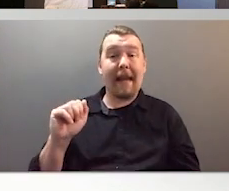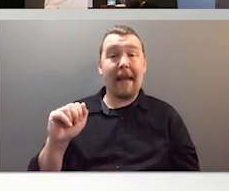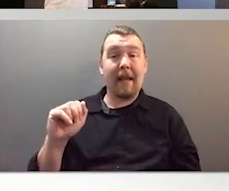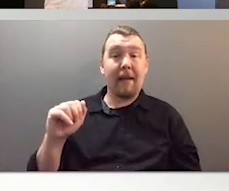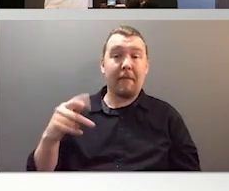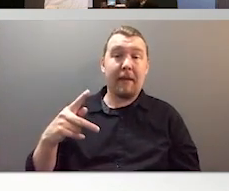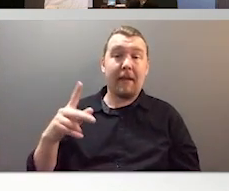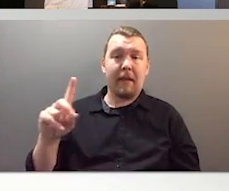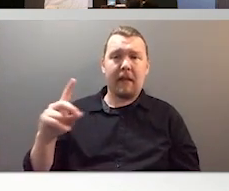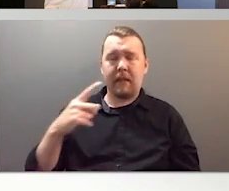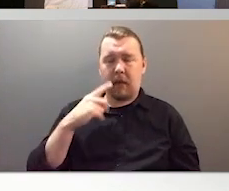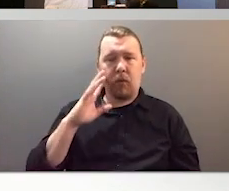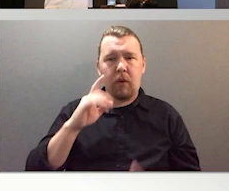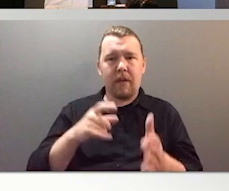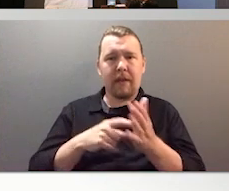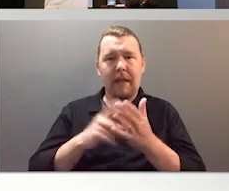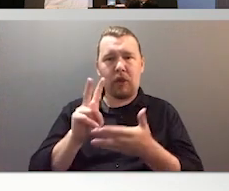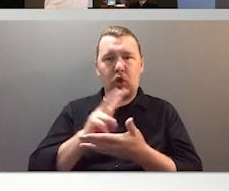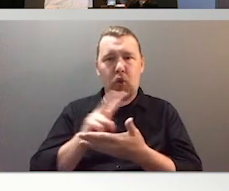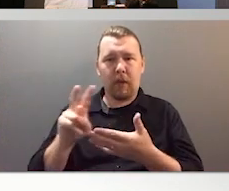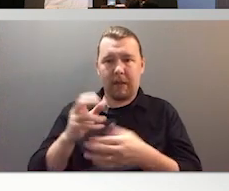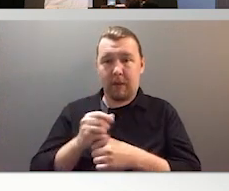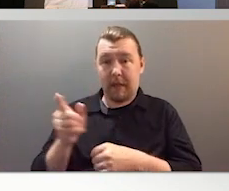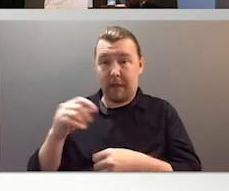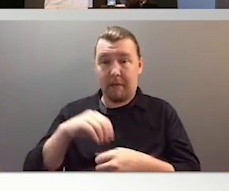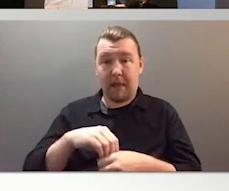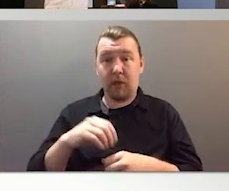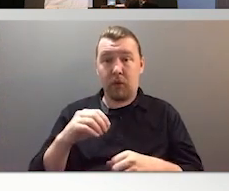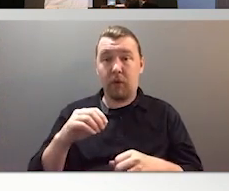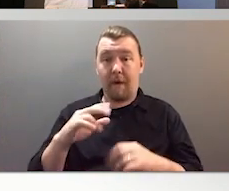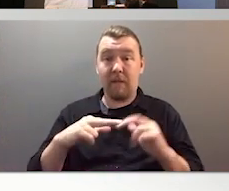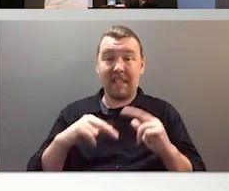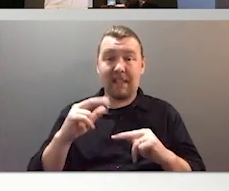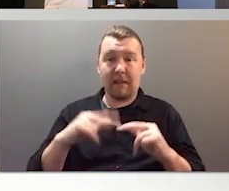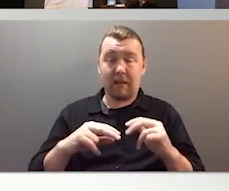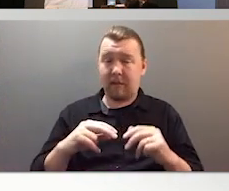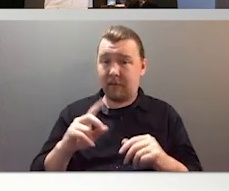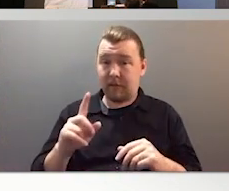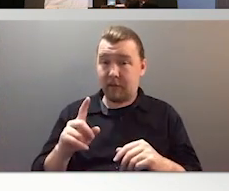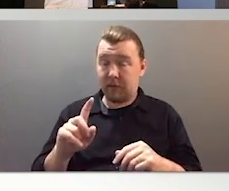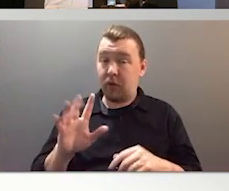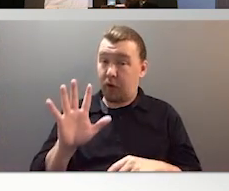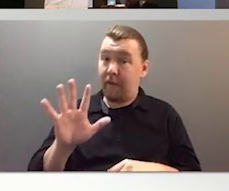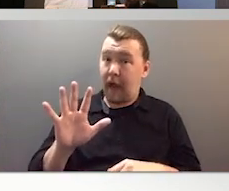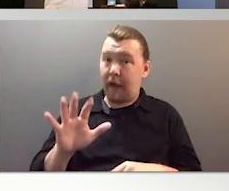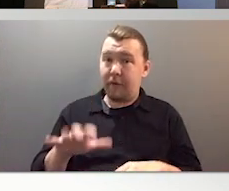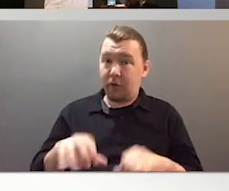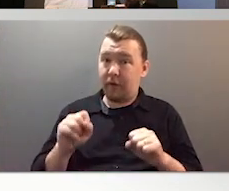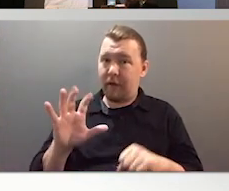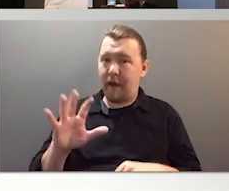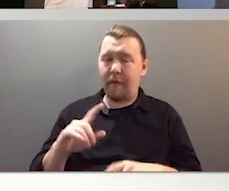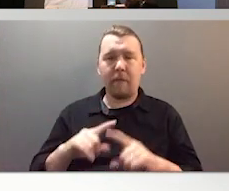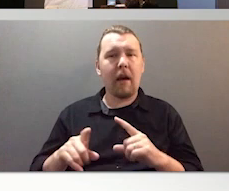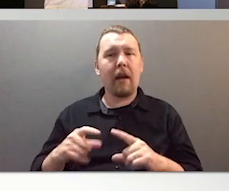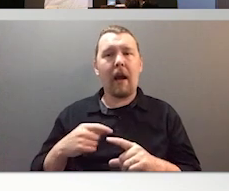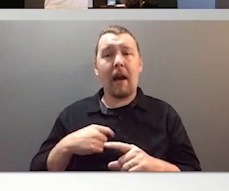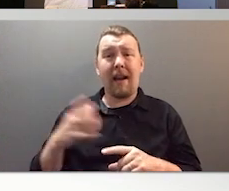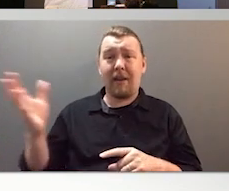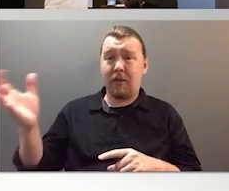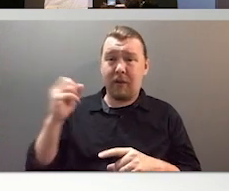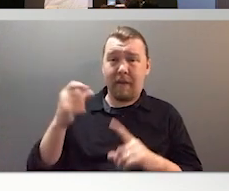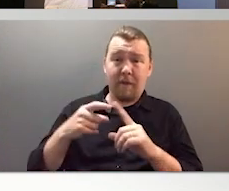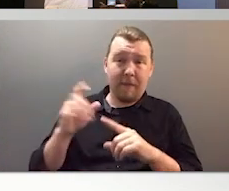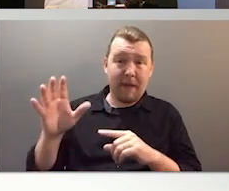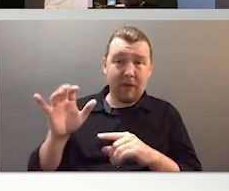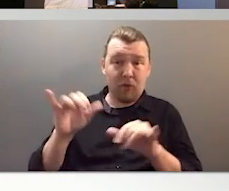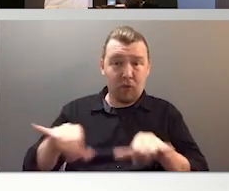routine, his group home, threw him on a plane, and rolled dice, crossed fingers